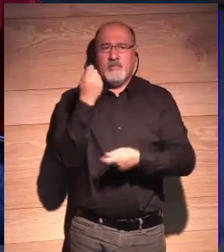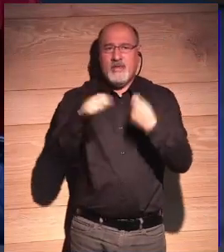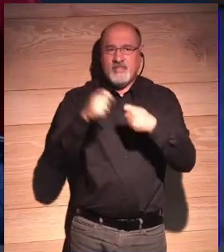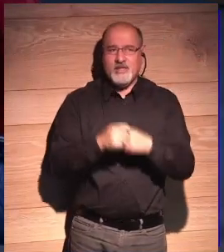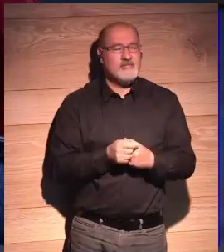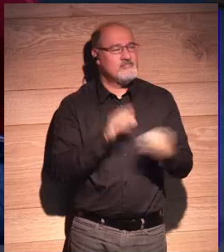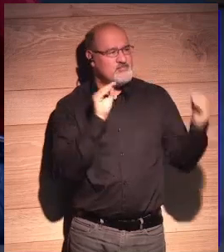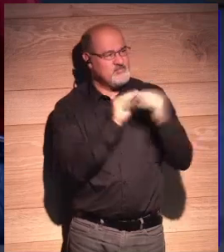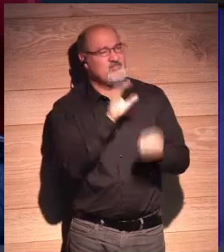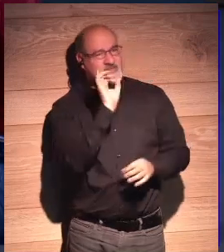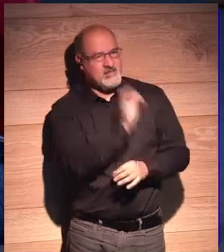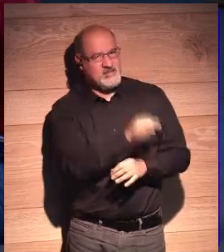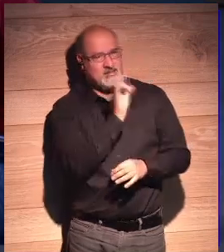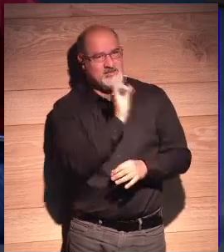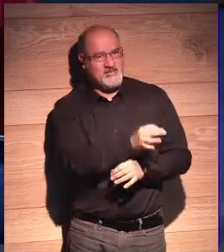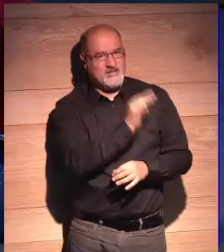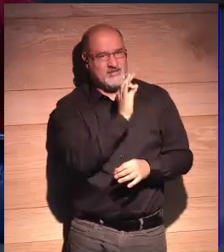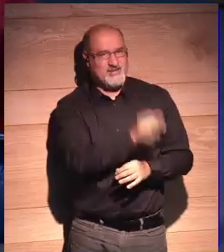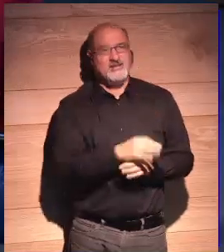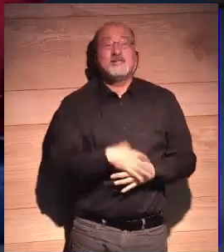The tie thing was never fully fulfilled.